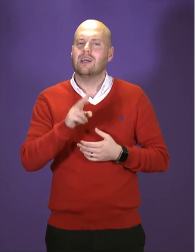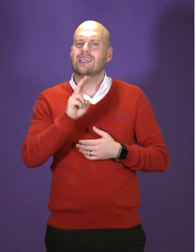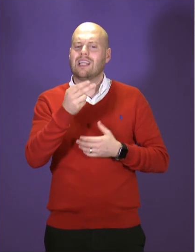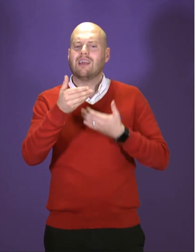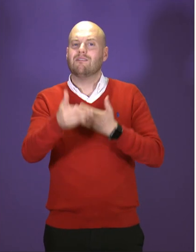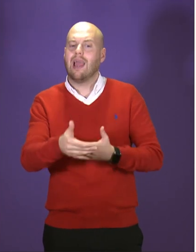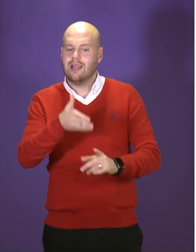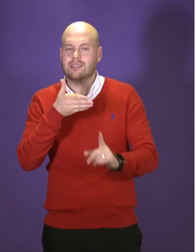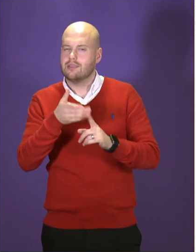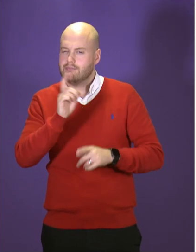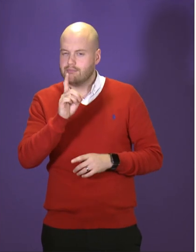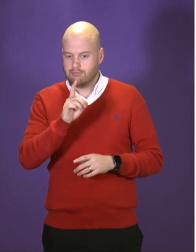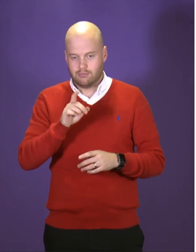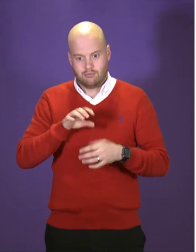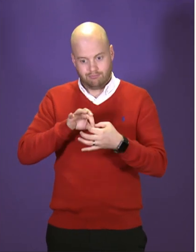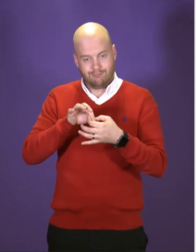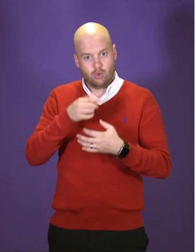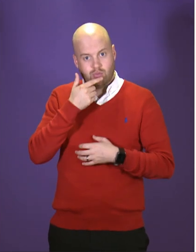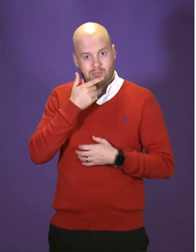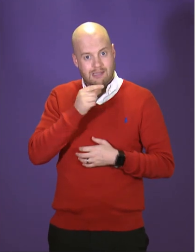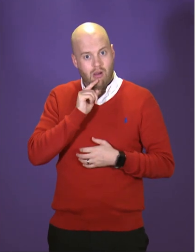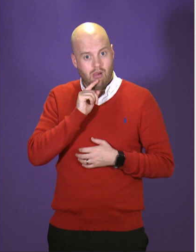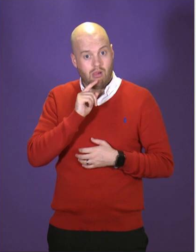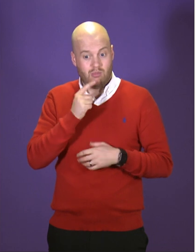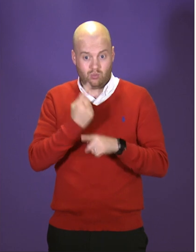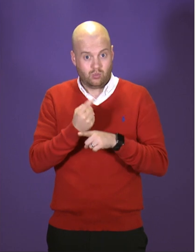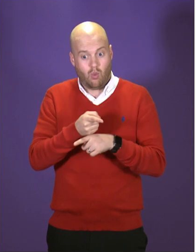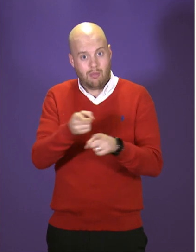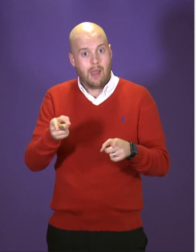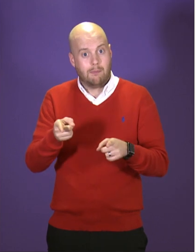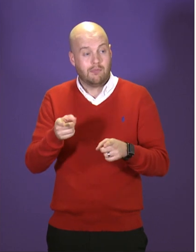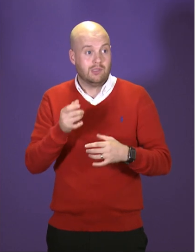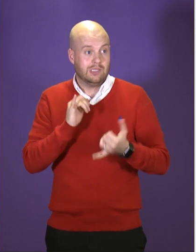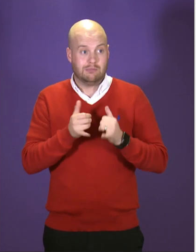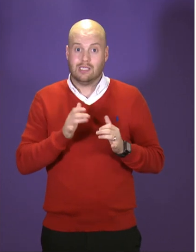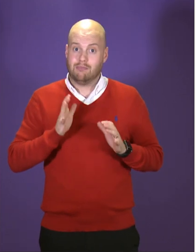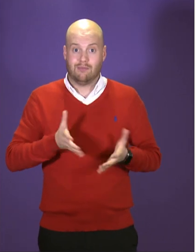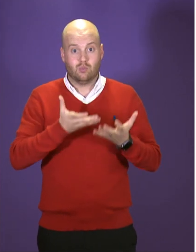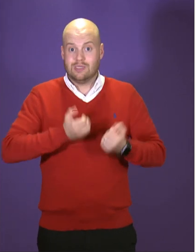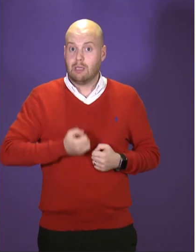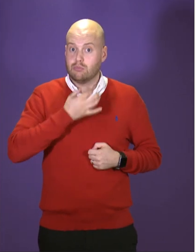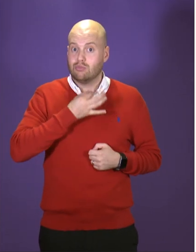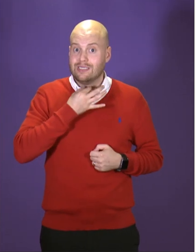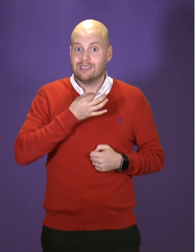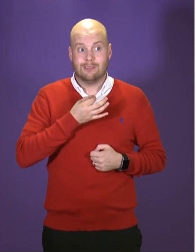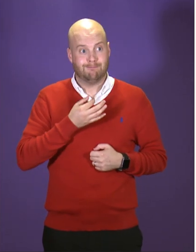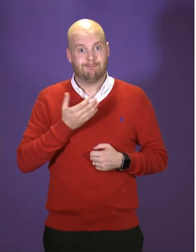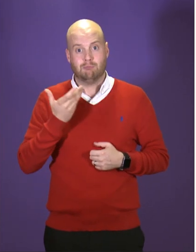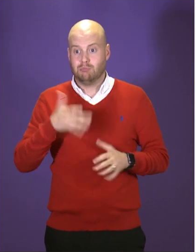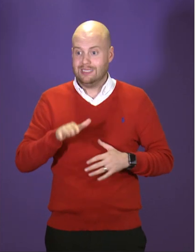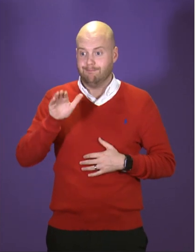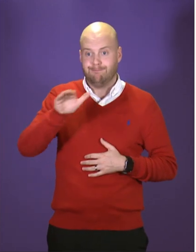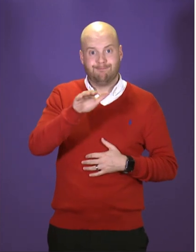people and taking some risks together, including across arts organisations, city councils,